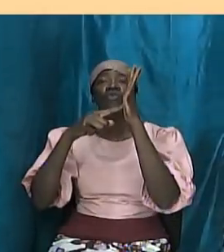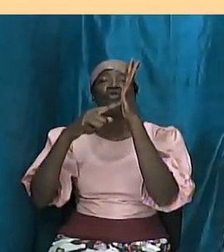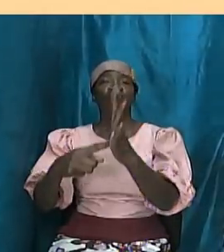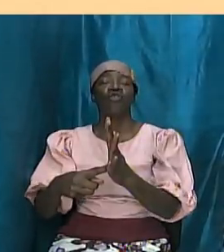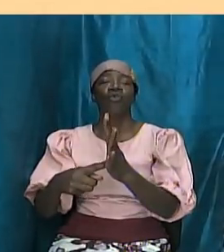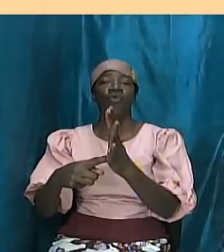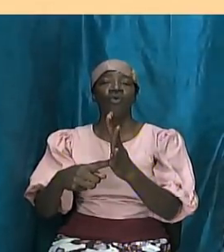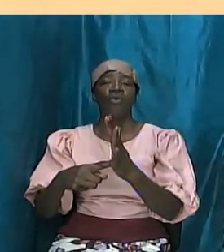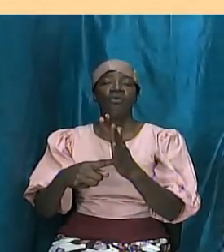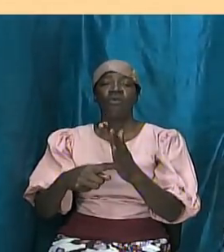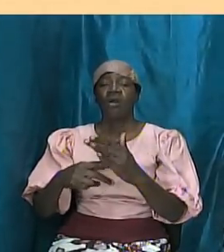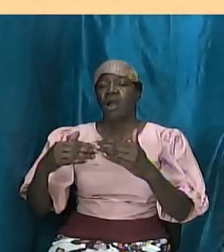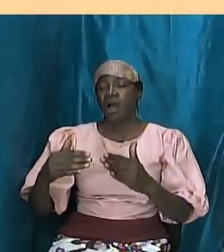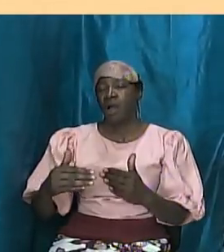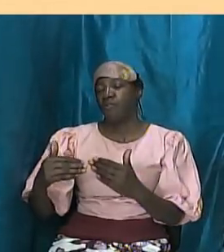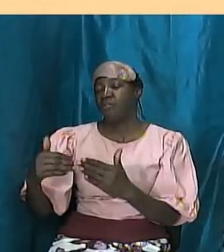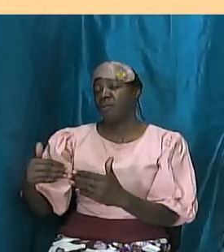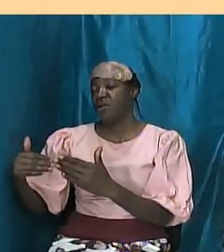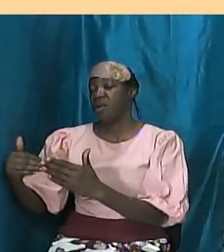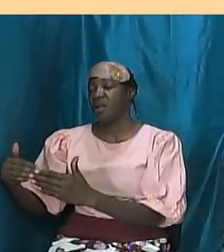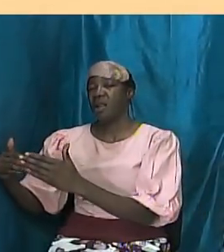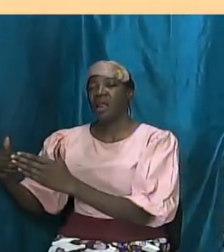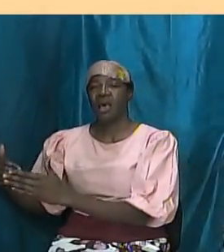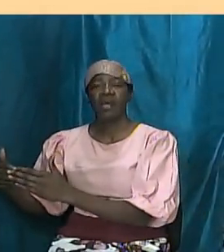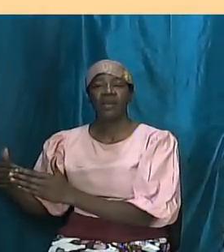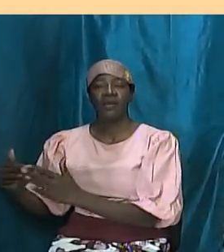particular pattern, it was